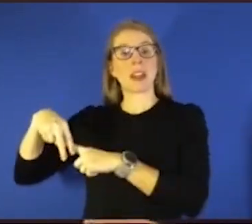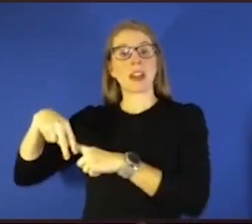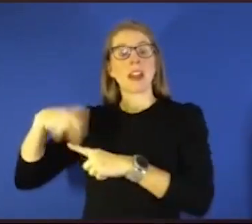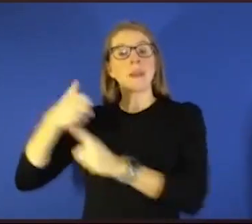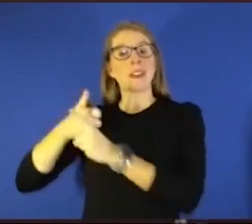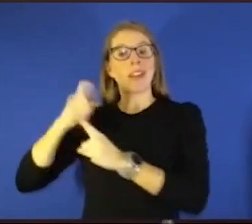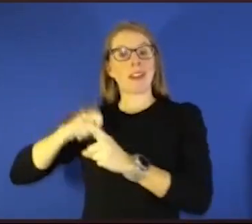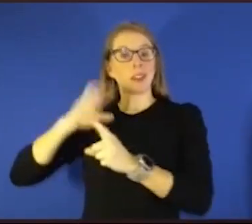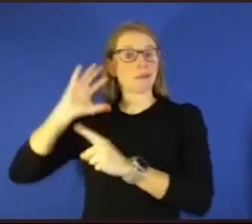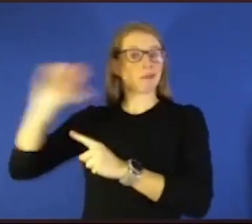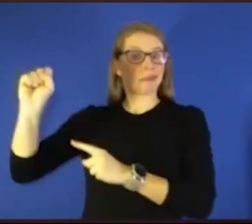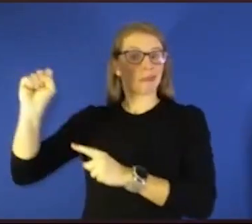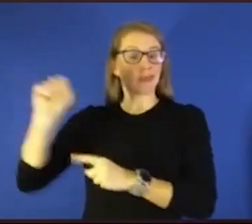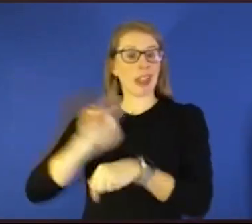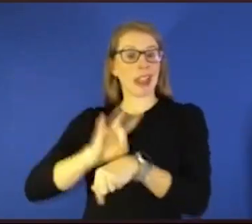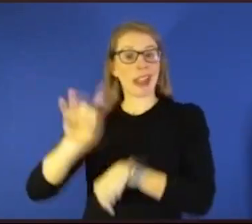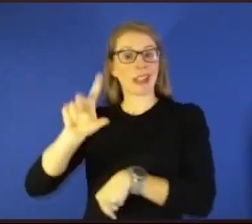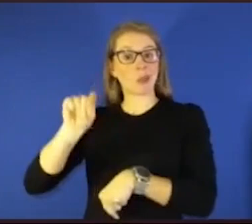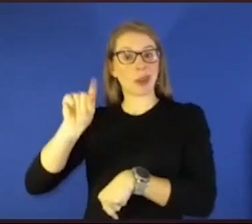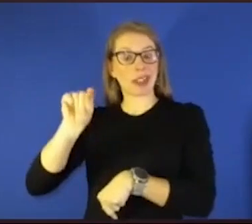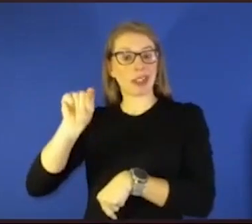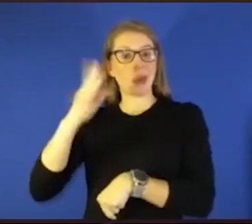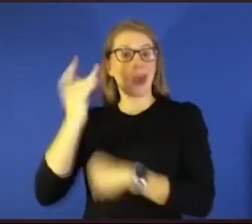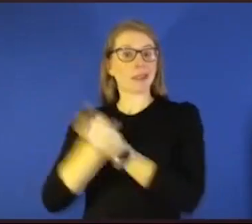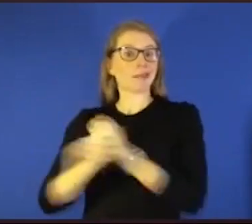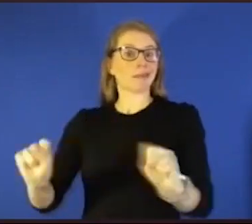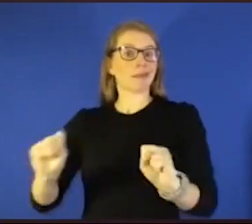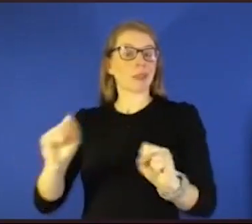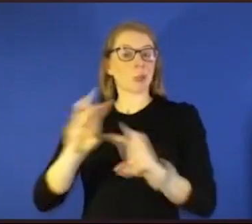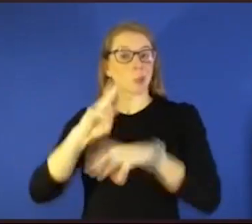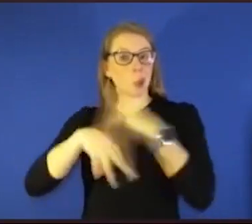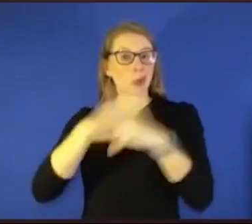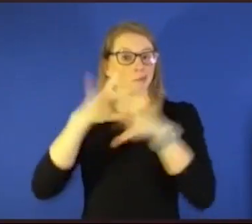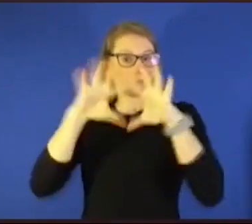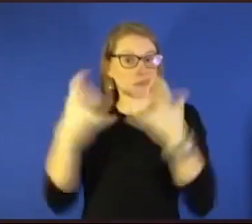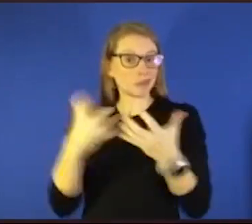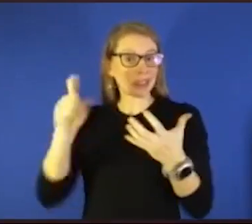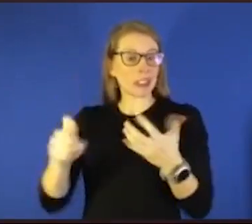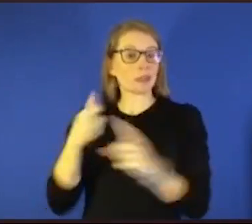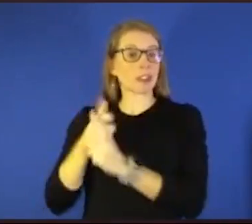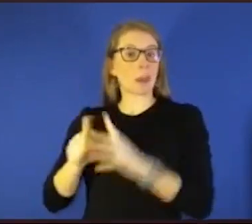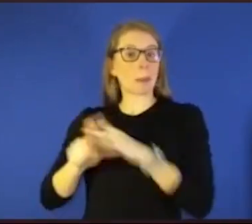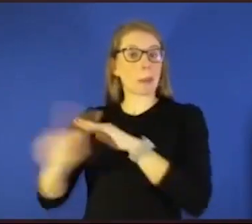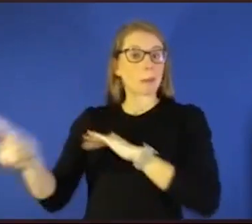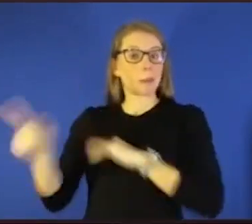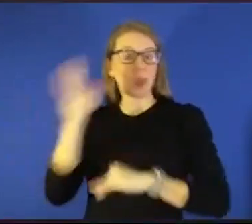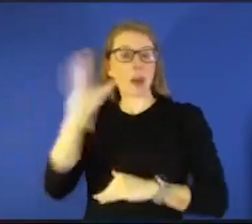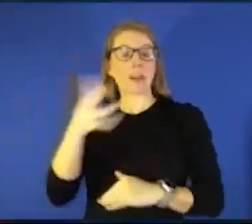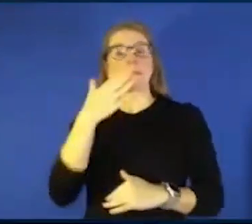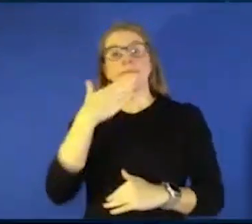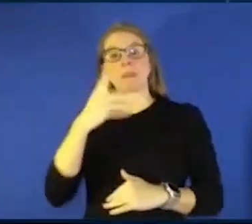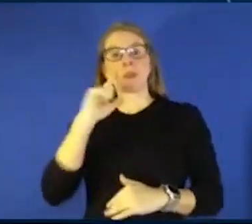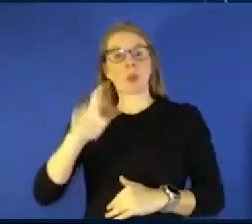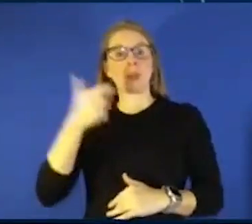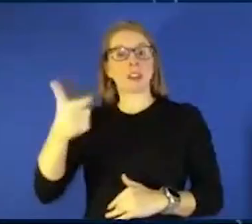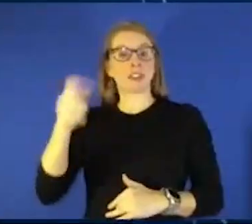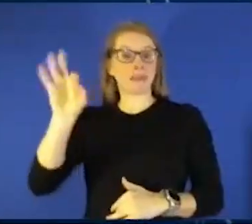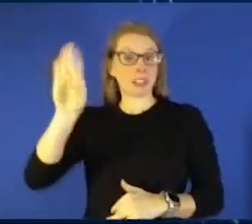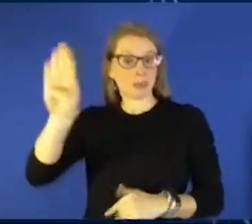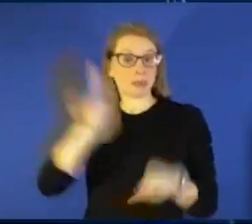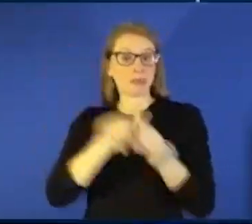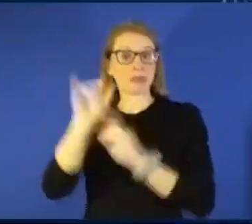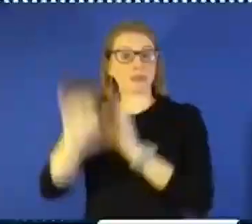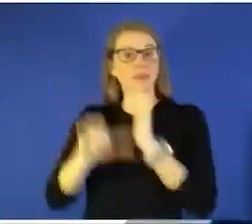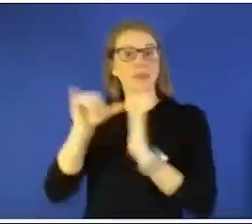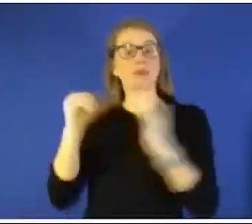world, so he's going to make a stealthy exit. In the meantime, thank you for joining us on Facebook and on YouTube. Today, we're talking with